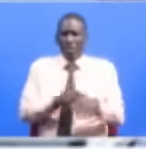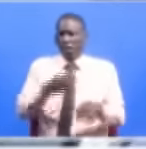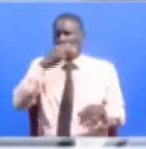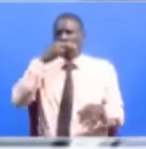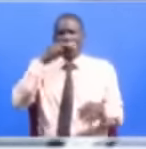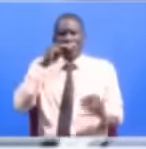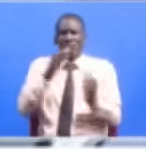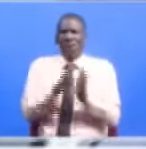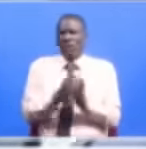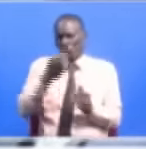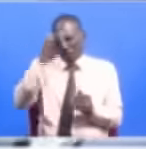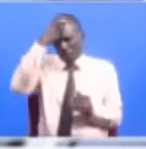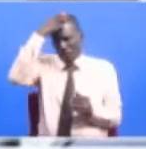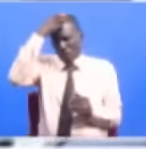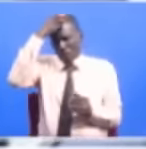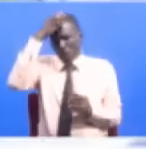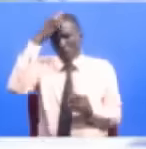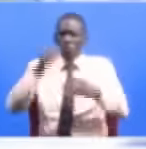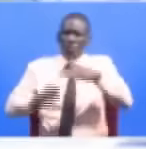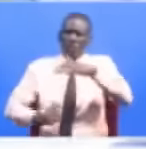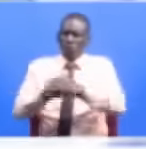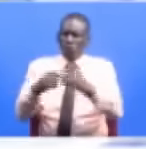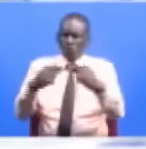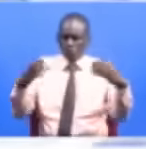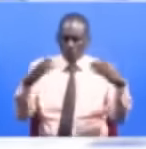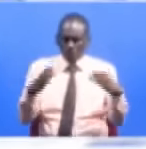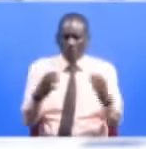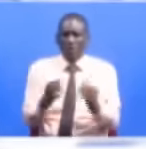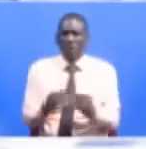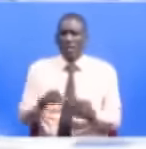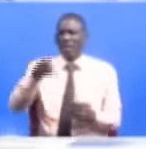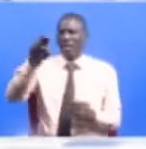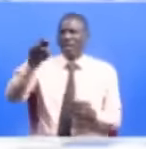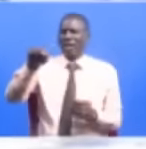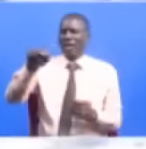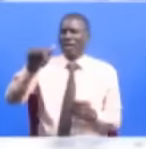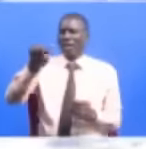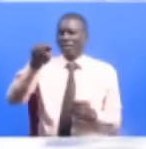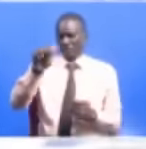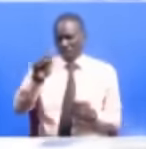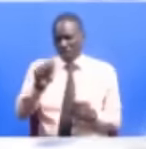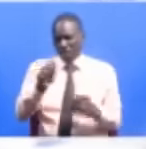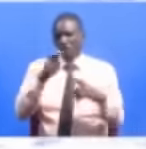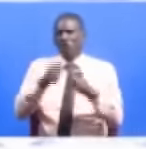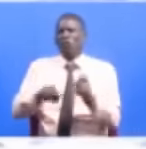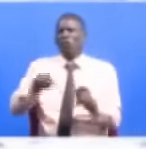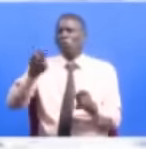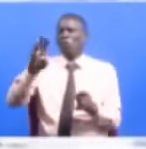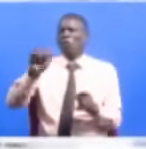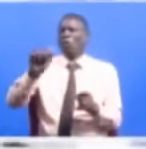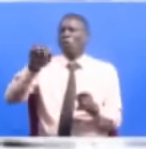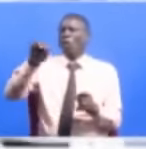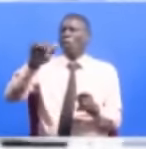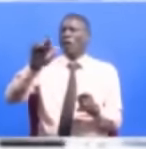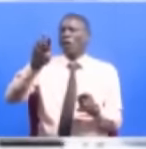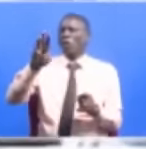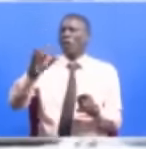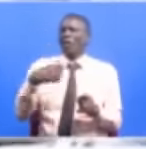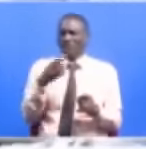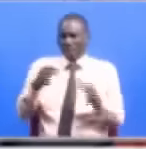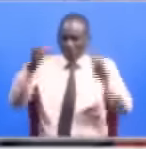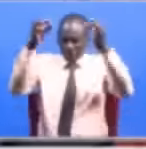na Wetangula walikuwa kwenye mrengo wa upinzani NASA. Kulingana na Wamalwa, hatua hiyo haikumpendeza